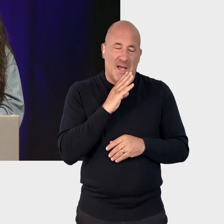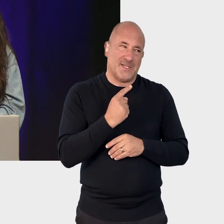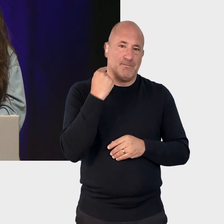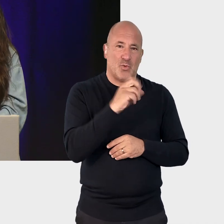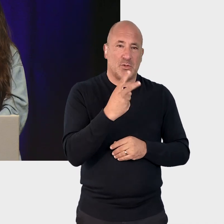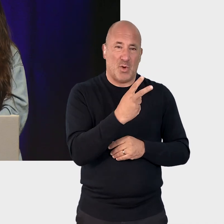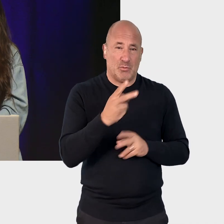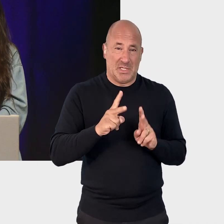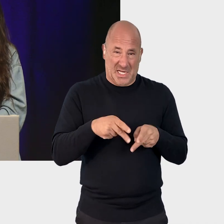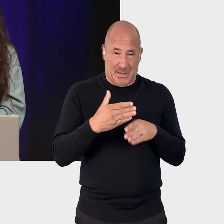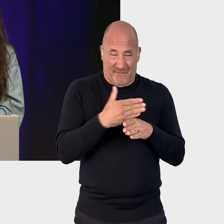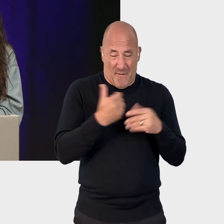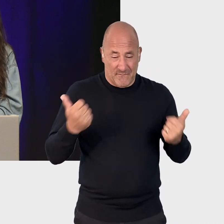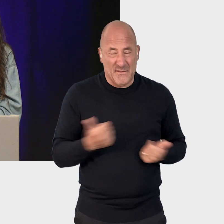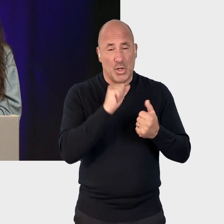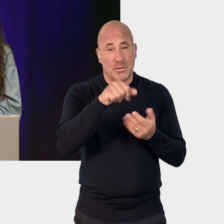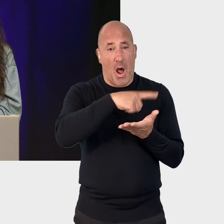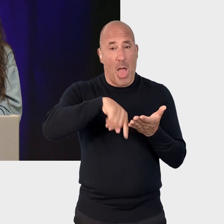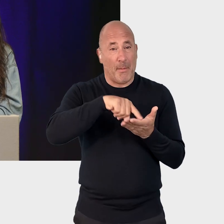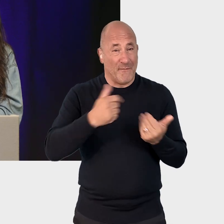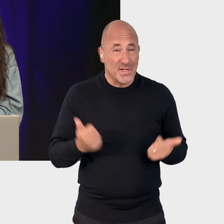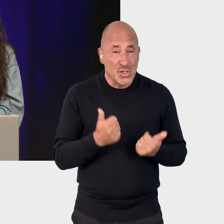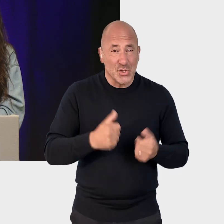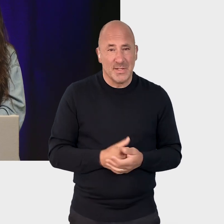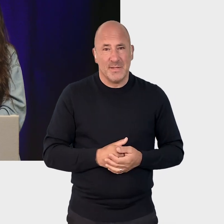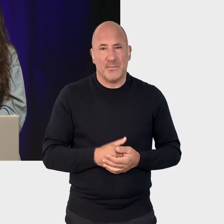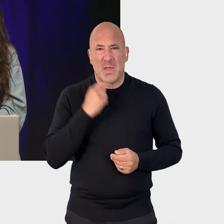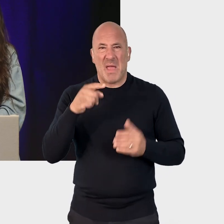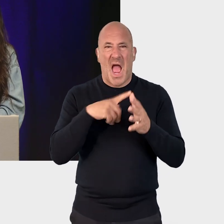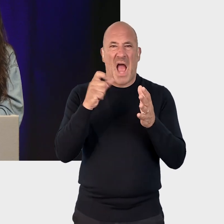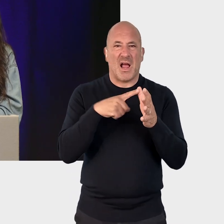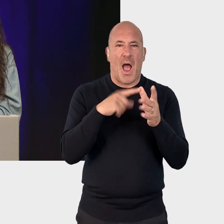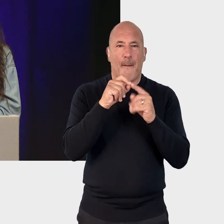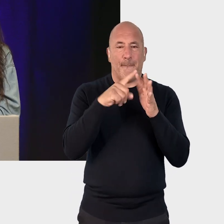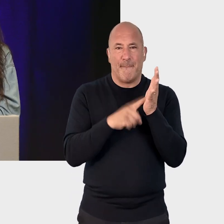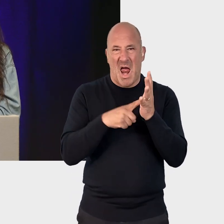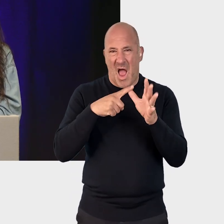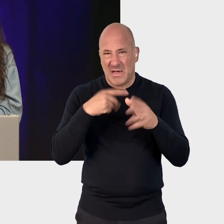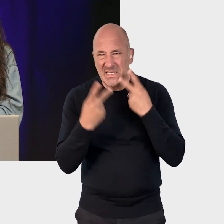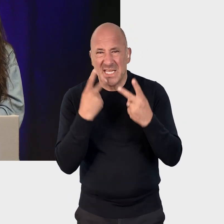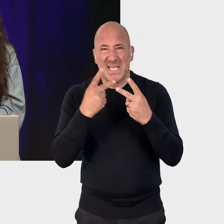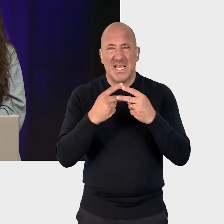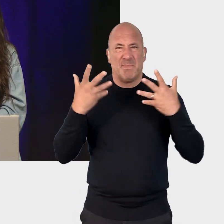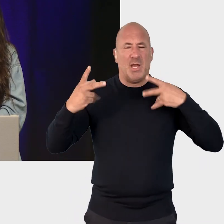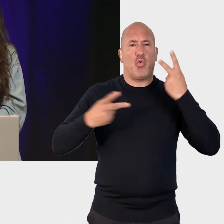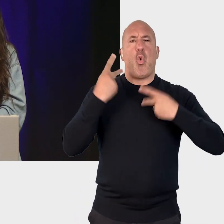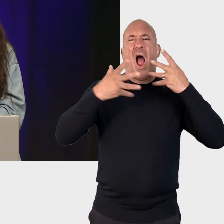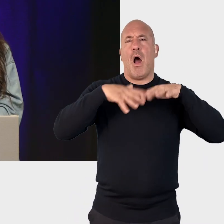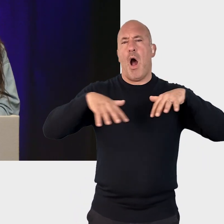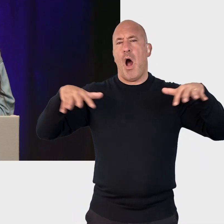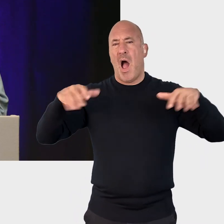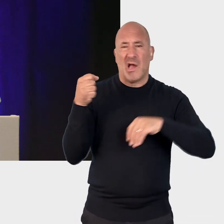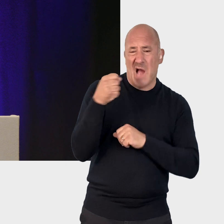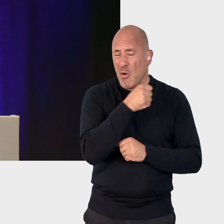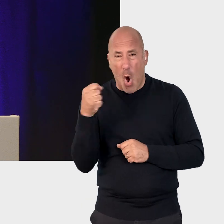who sadly died in 2023, just before finishing her debut album. There'll be a cappella singing,